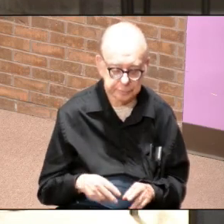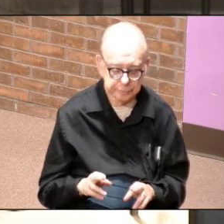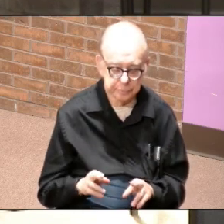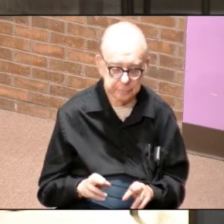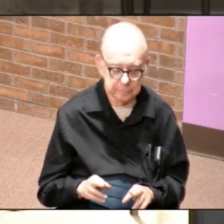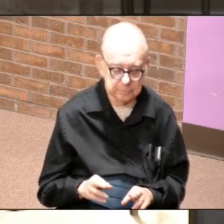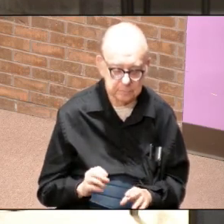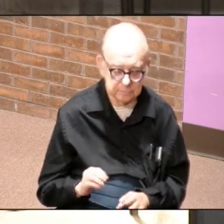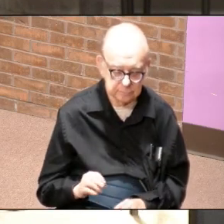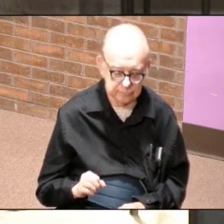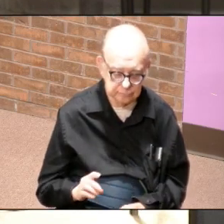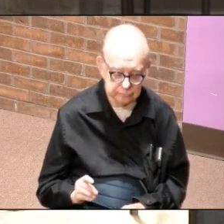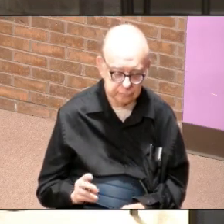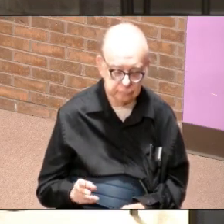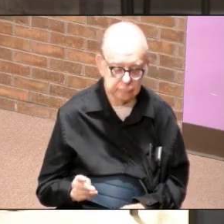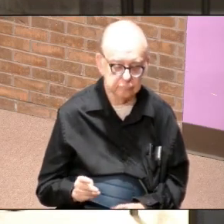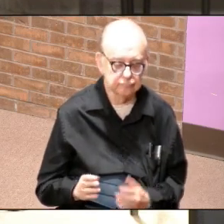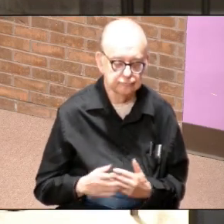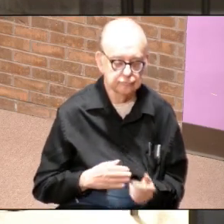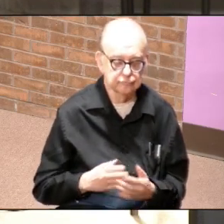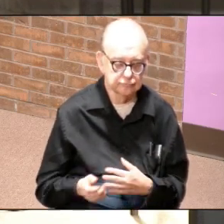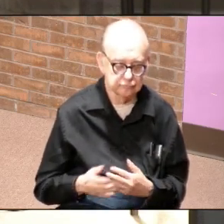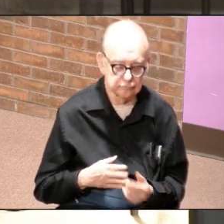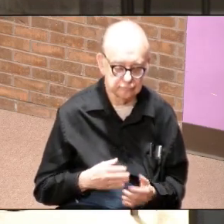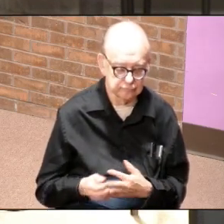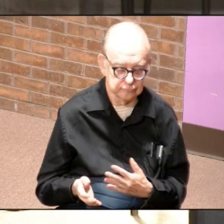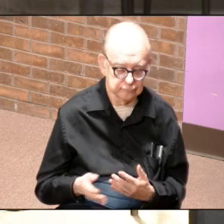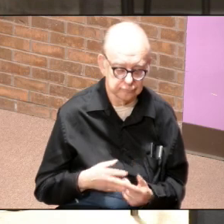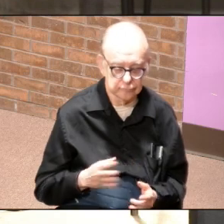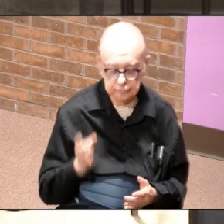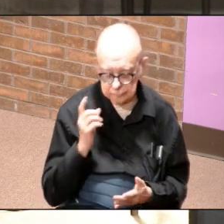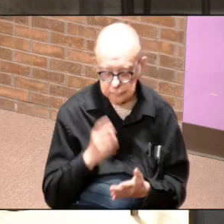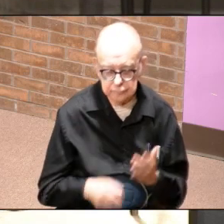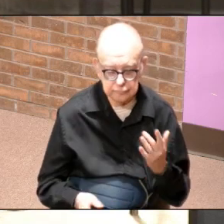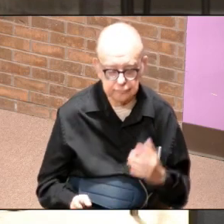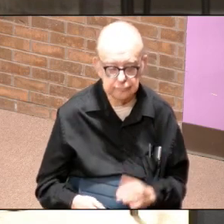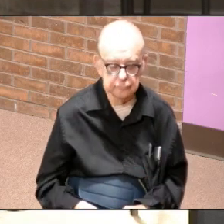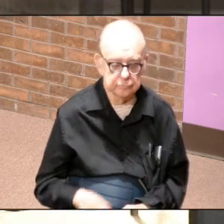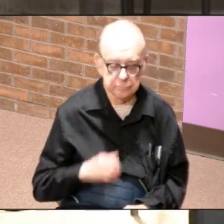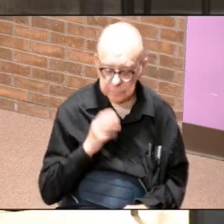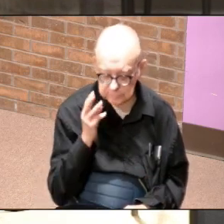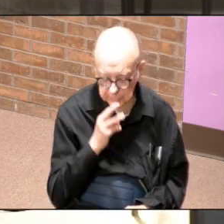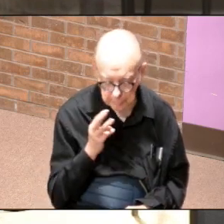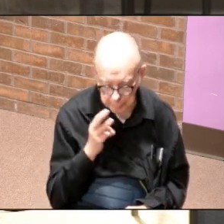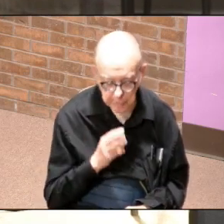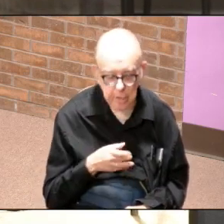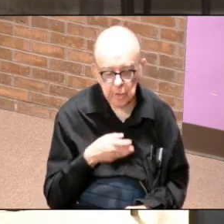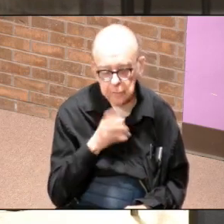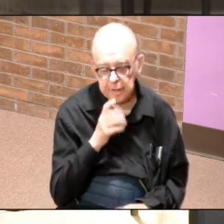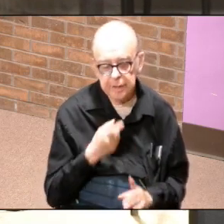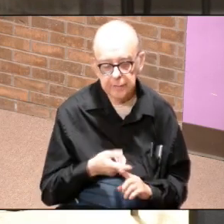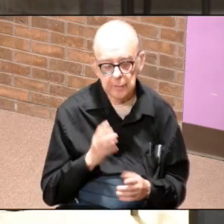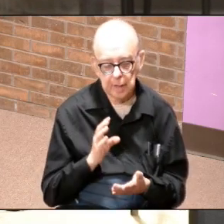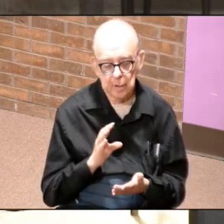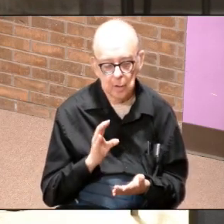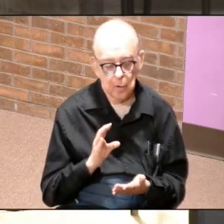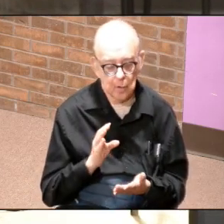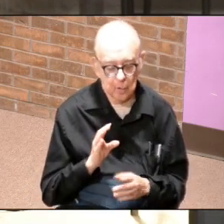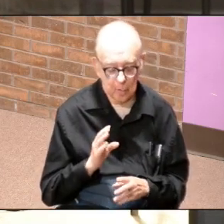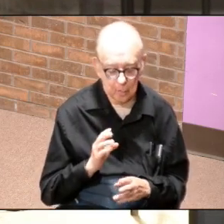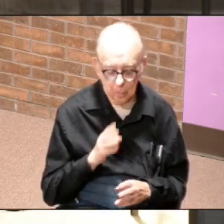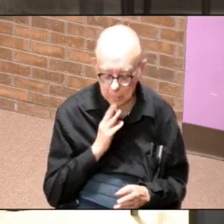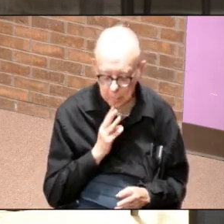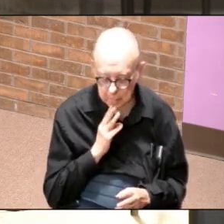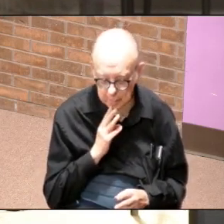or to the creek or to the banks or whatever it is that's flowing through there, and guess what? You don't have to worry about drinking out of that water